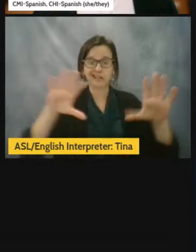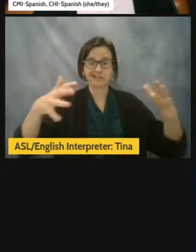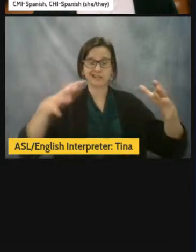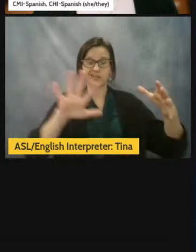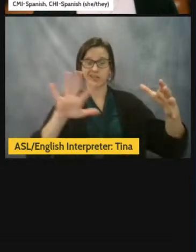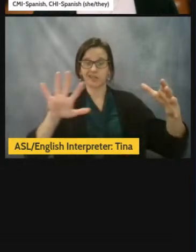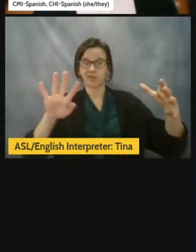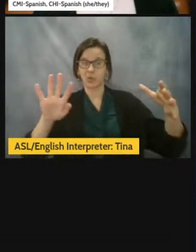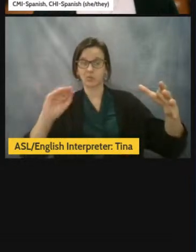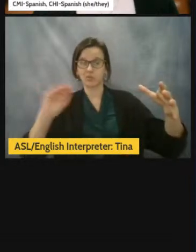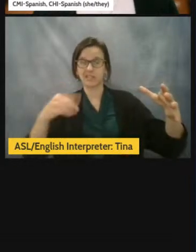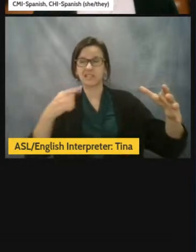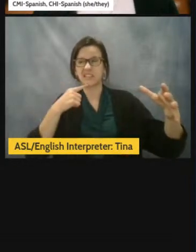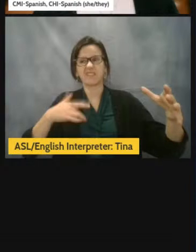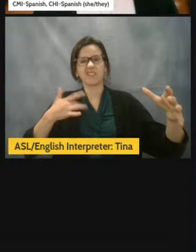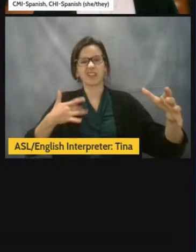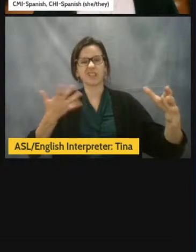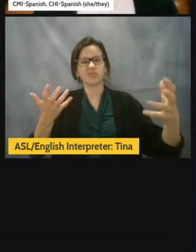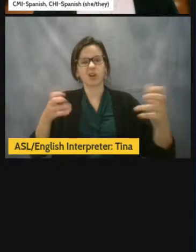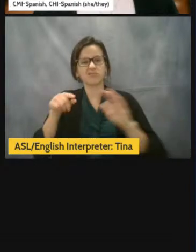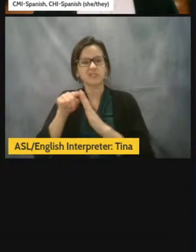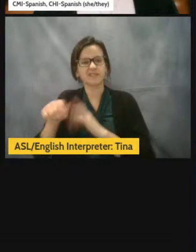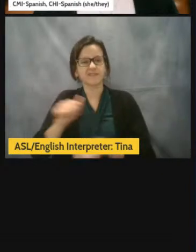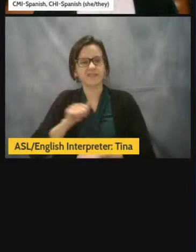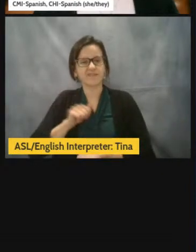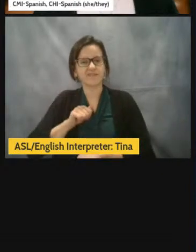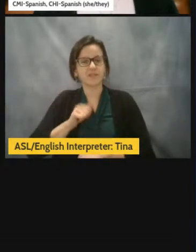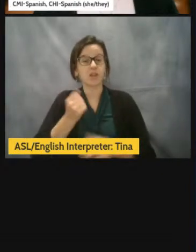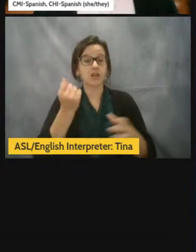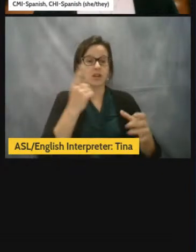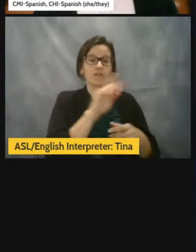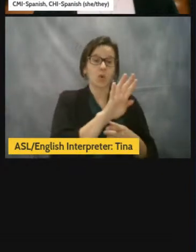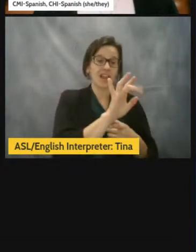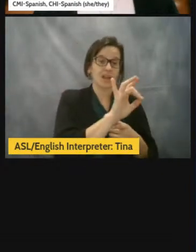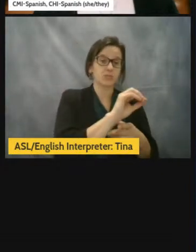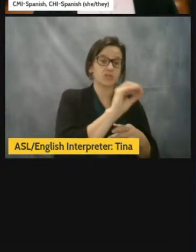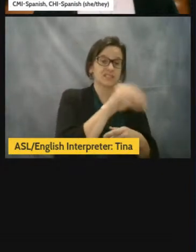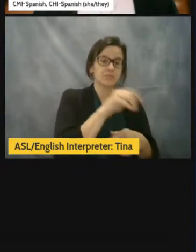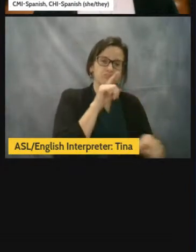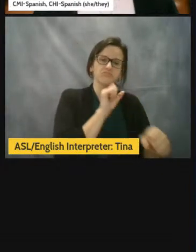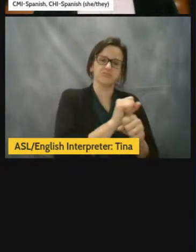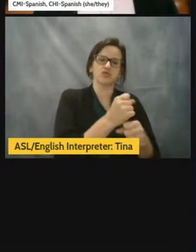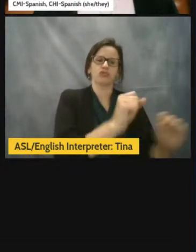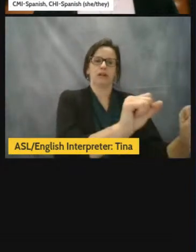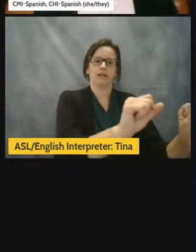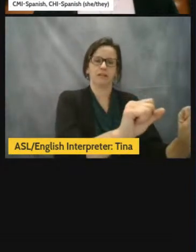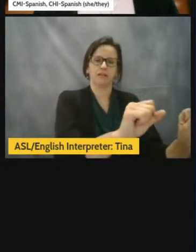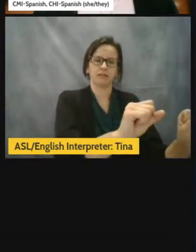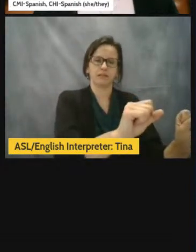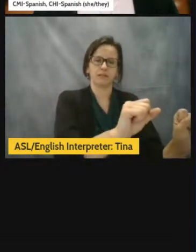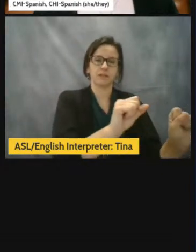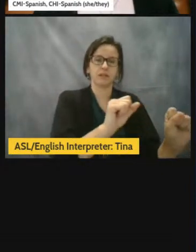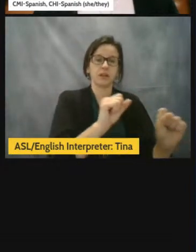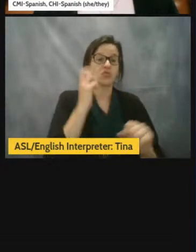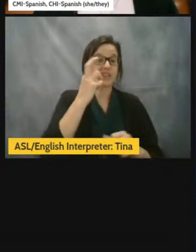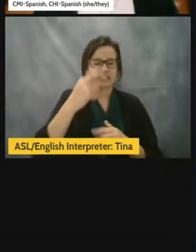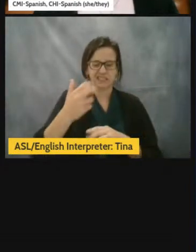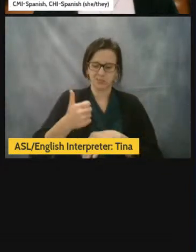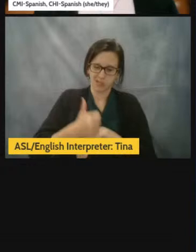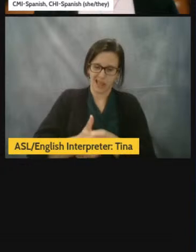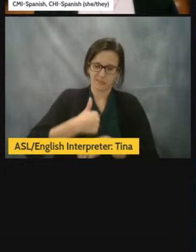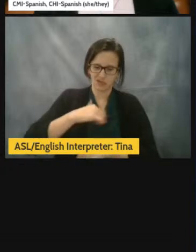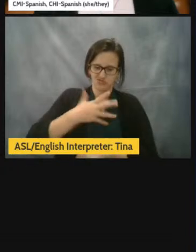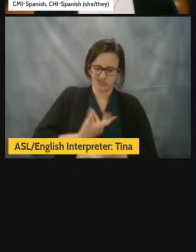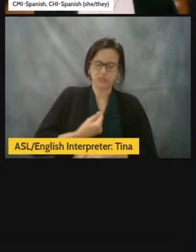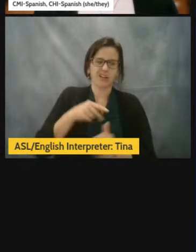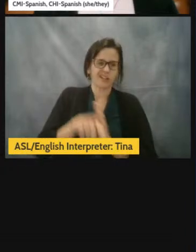attempted. Again, this is not because they're trans or non-binary. This is because of the discrimination, victimization, and stigma that